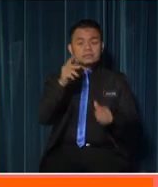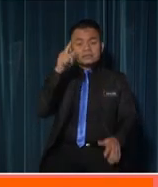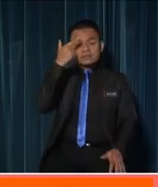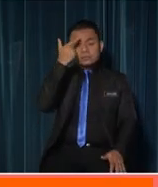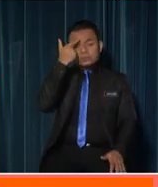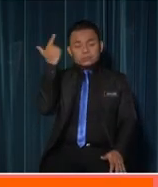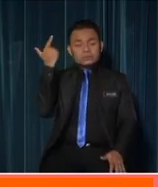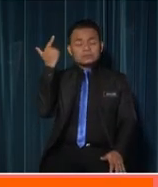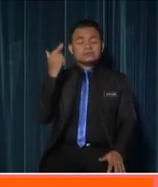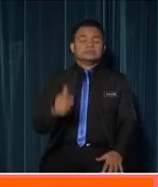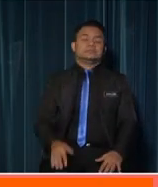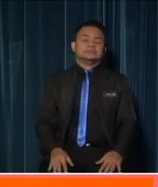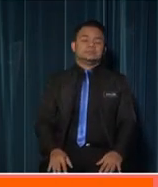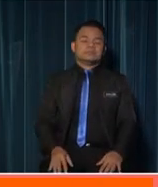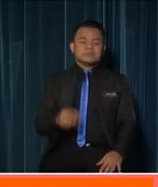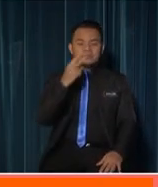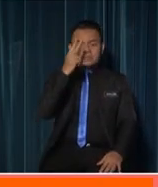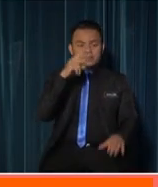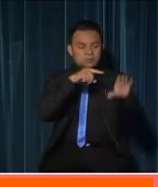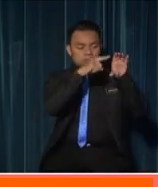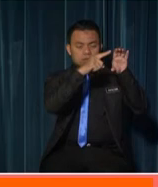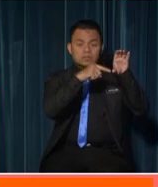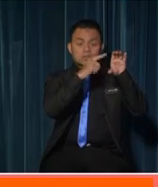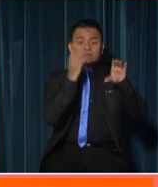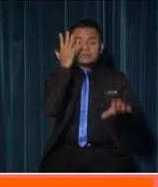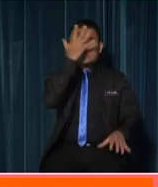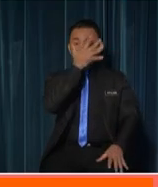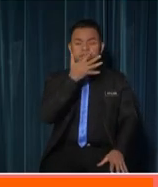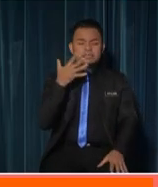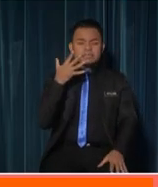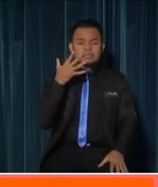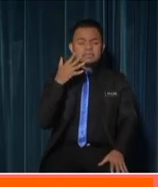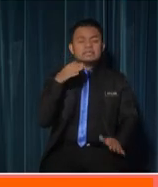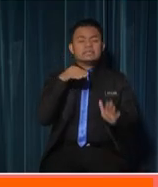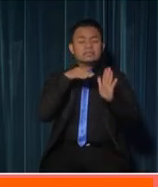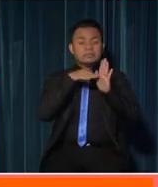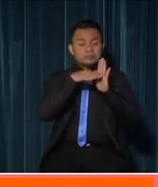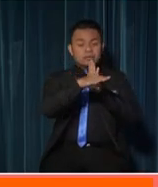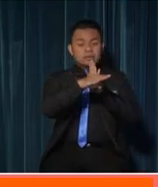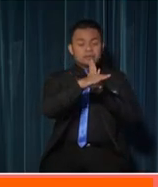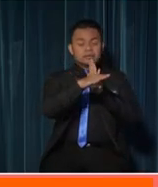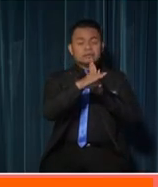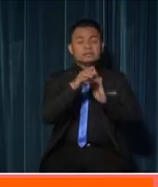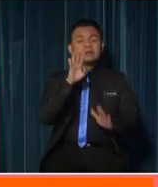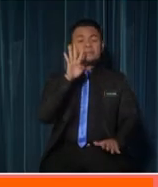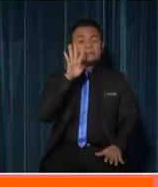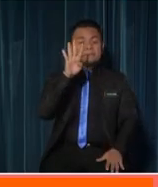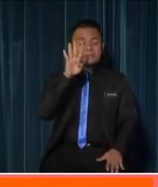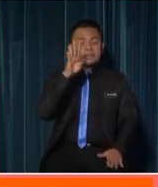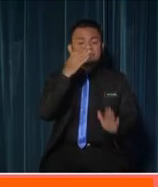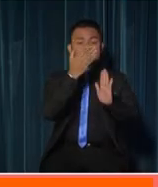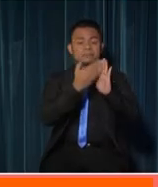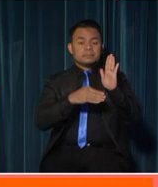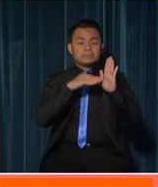Look at the clock face. It is divided into four equal